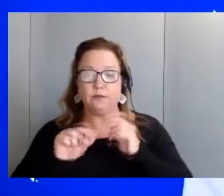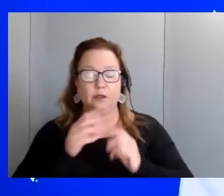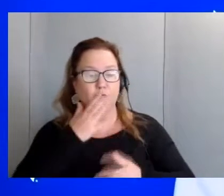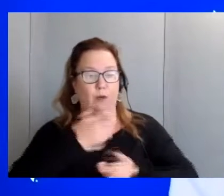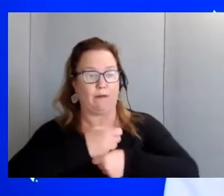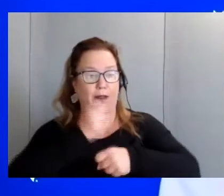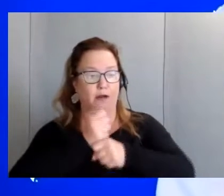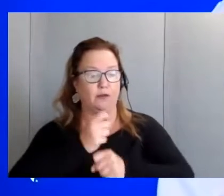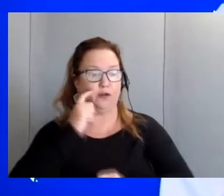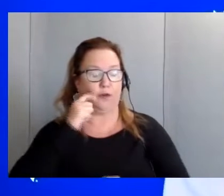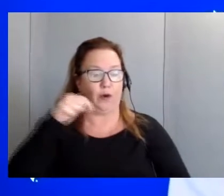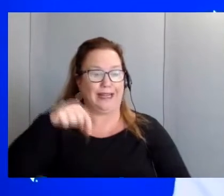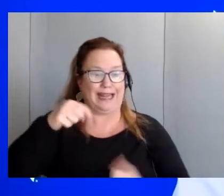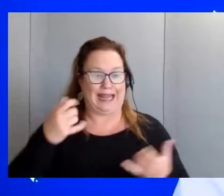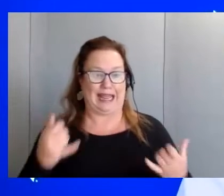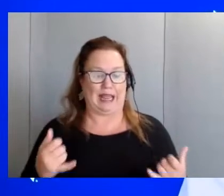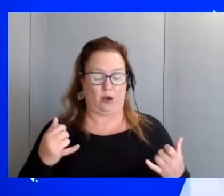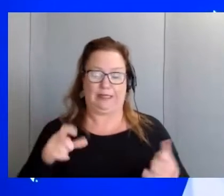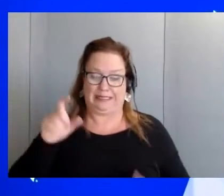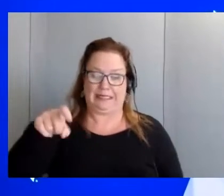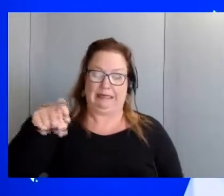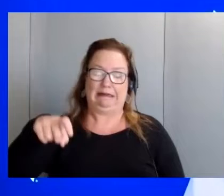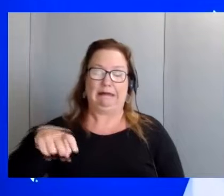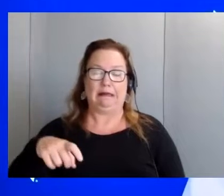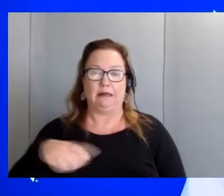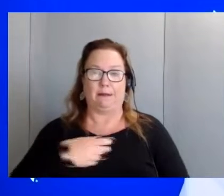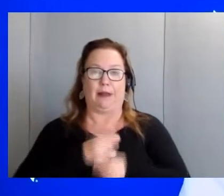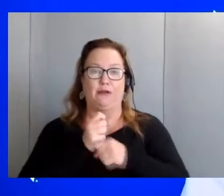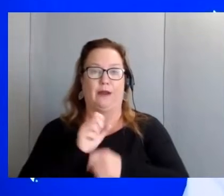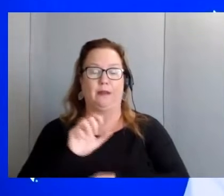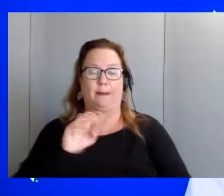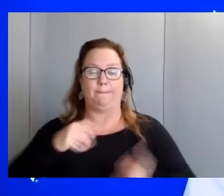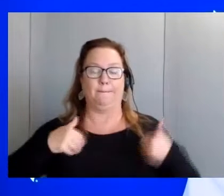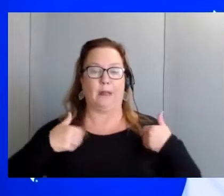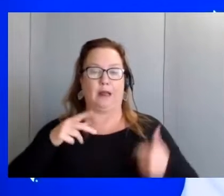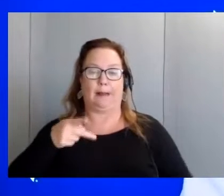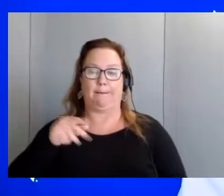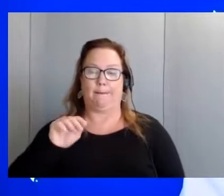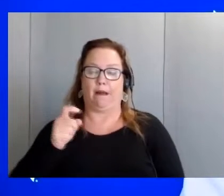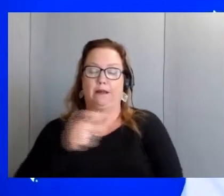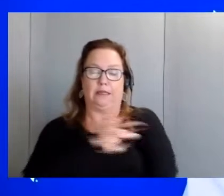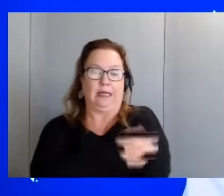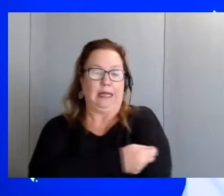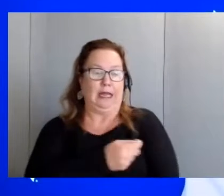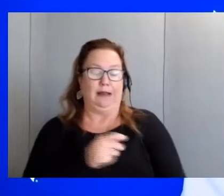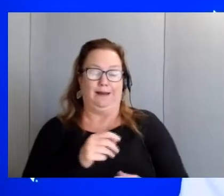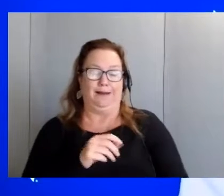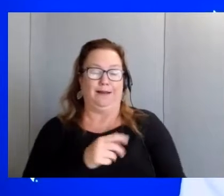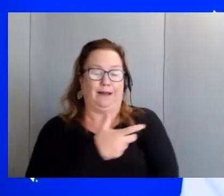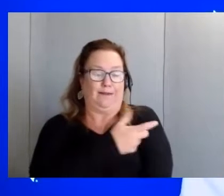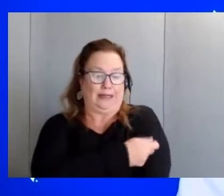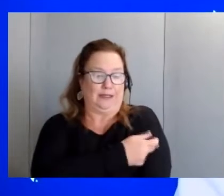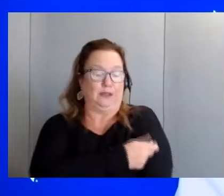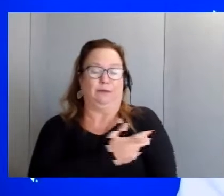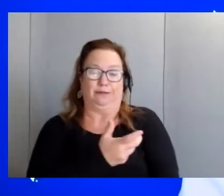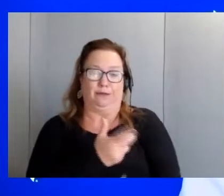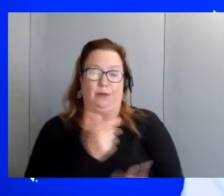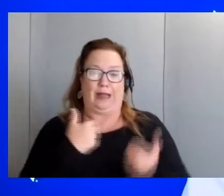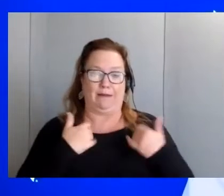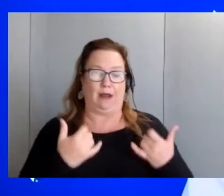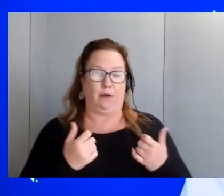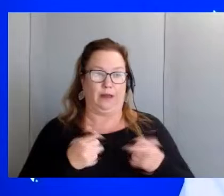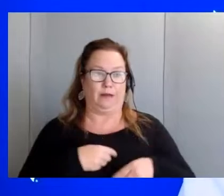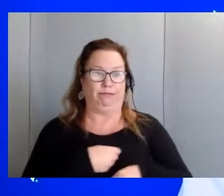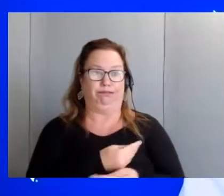for that now. I think it's needed. We really need to get the current doses we have into those arms of the people. Wait